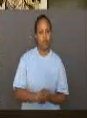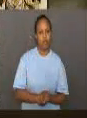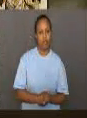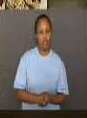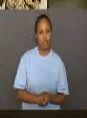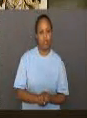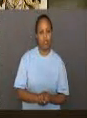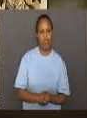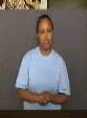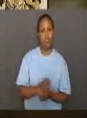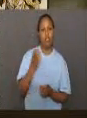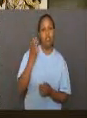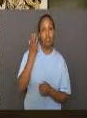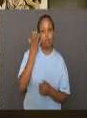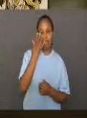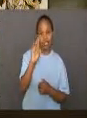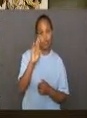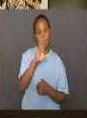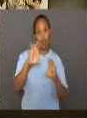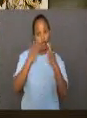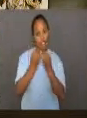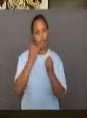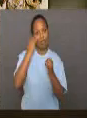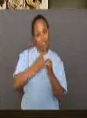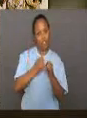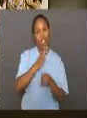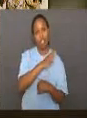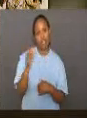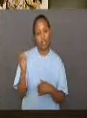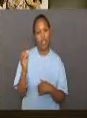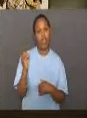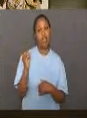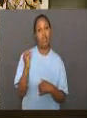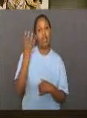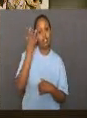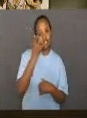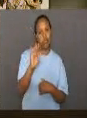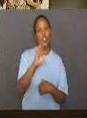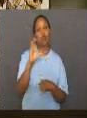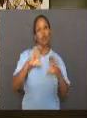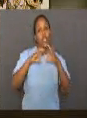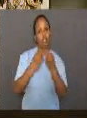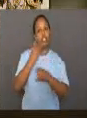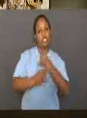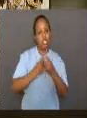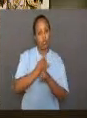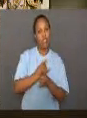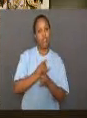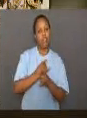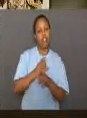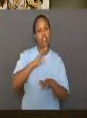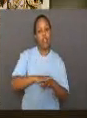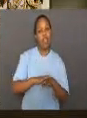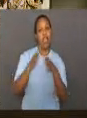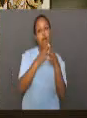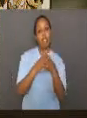Throughout the late 1700s and into the early 1800s,